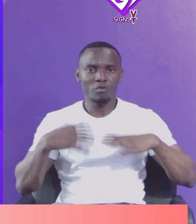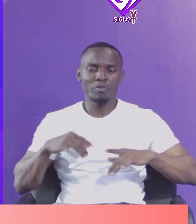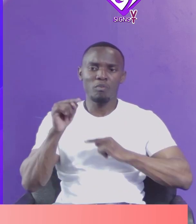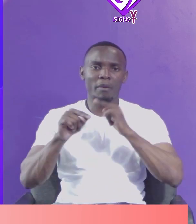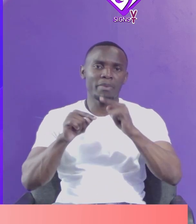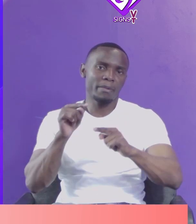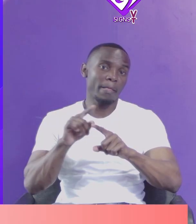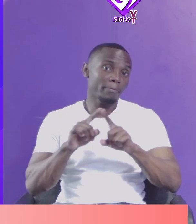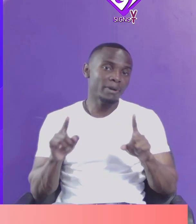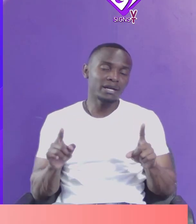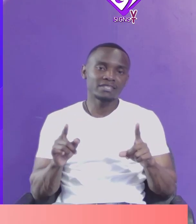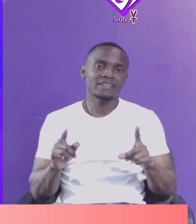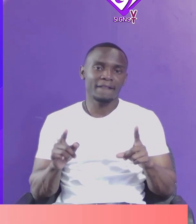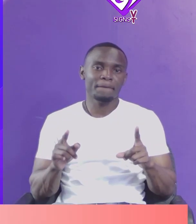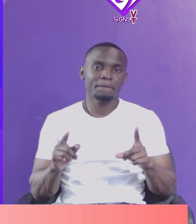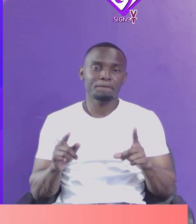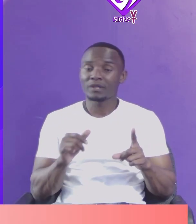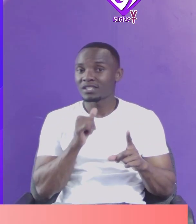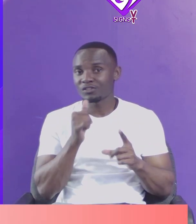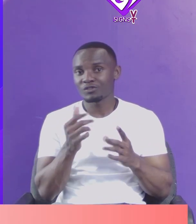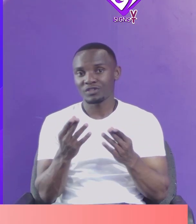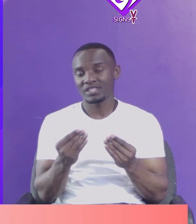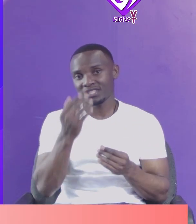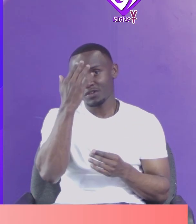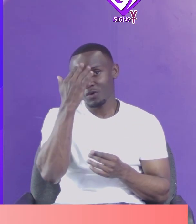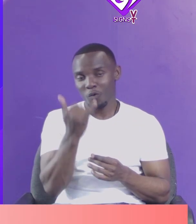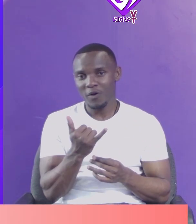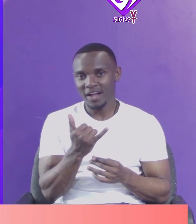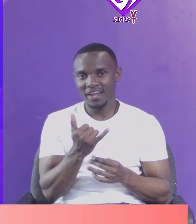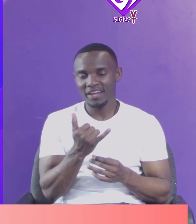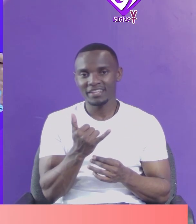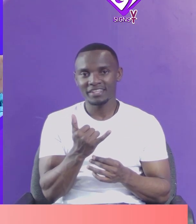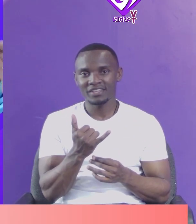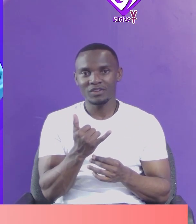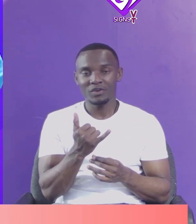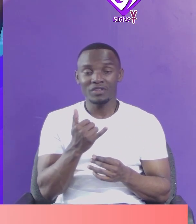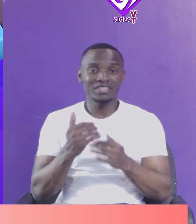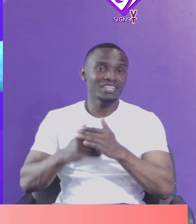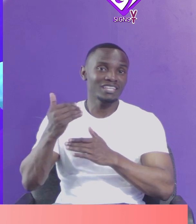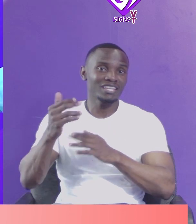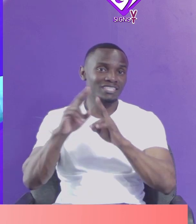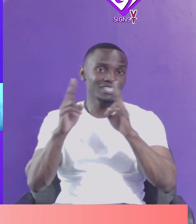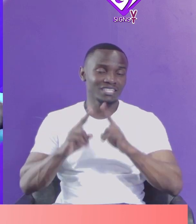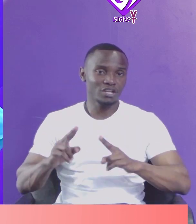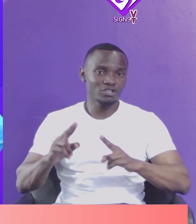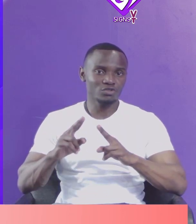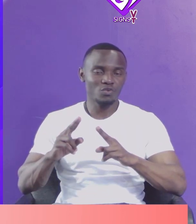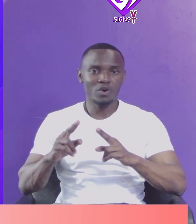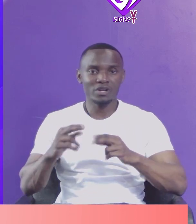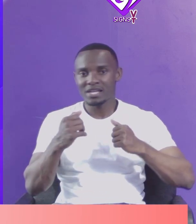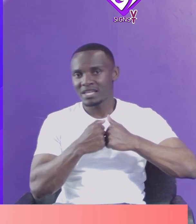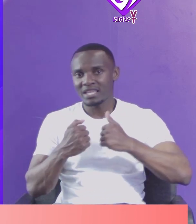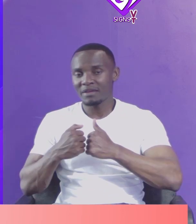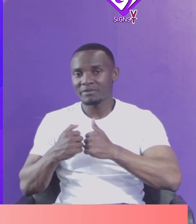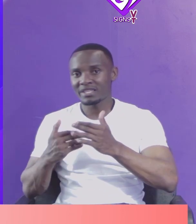Yes. But Wile Kunenda, it's not easy because we're not having any other break. We have the next international games that away next year, March. Yes. So right now,